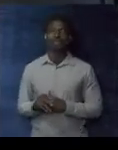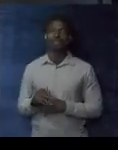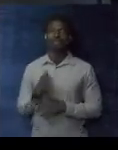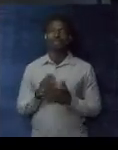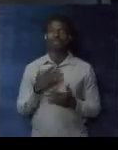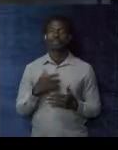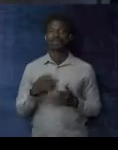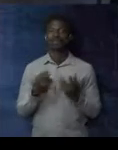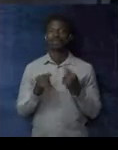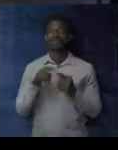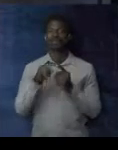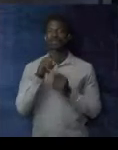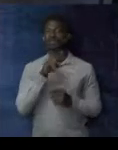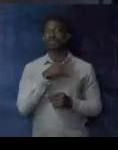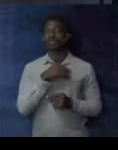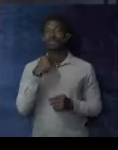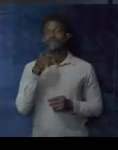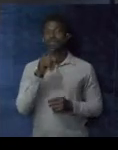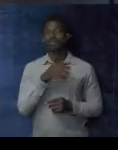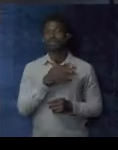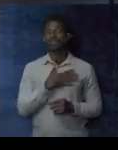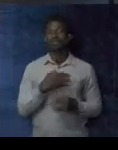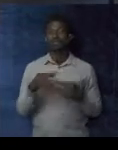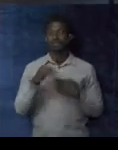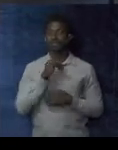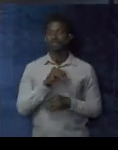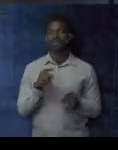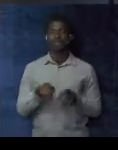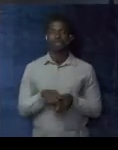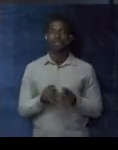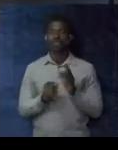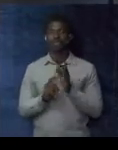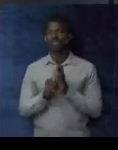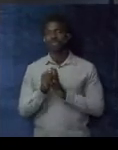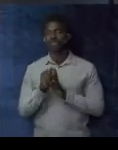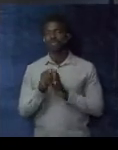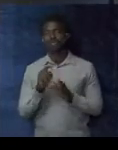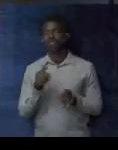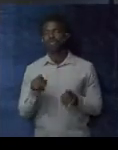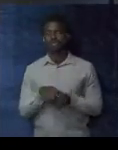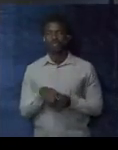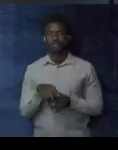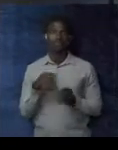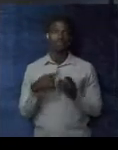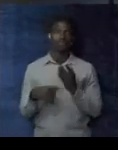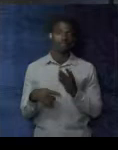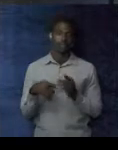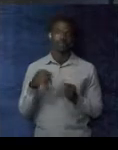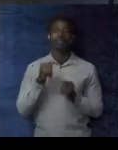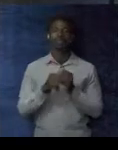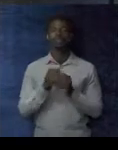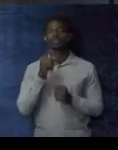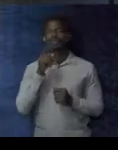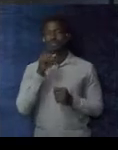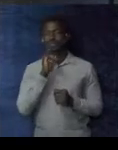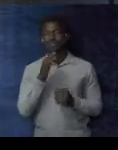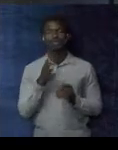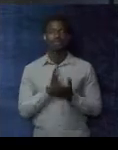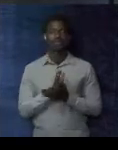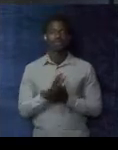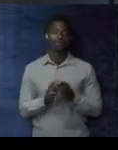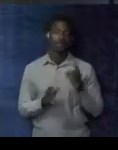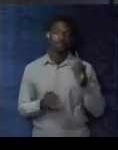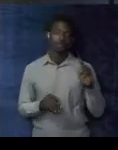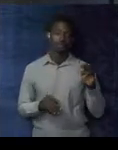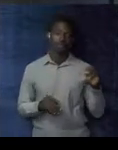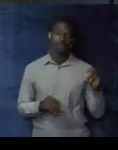If somebody comes to you and tells you, my room is as tall as, and gives you a dimension, which of these would be logically correct?